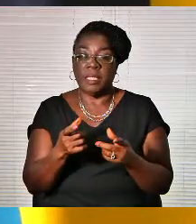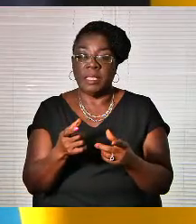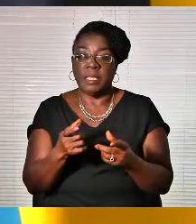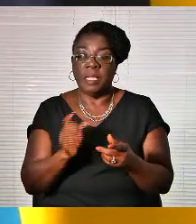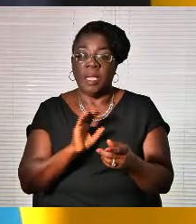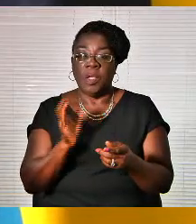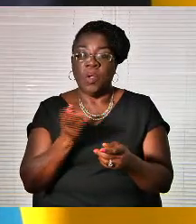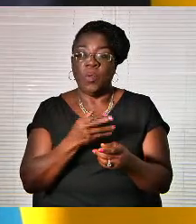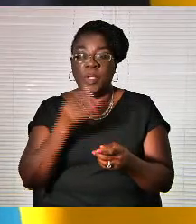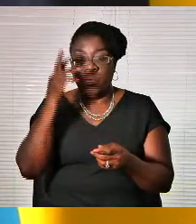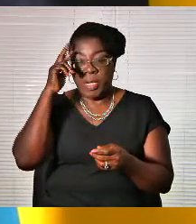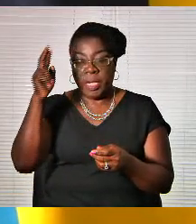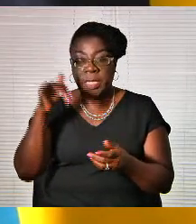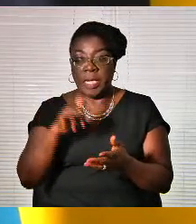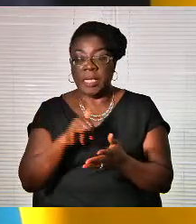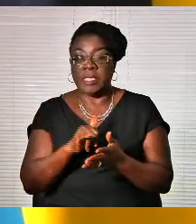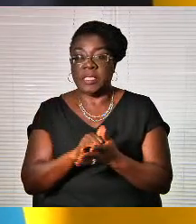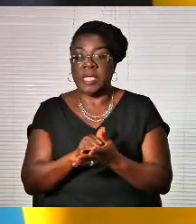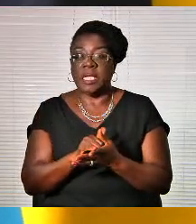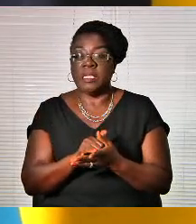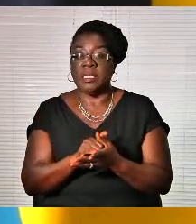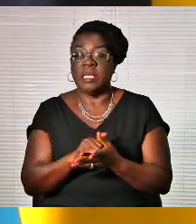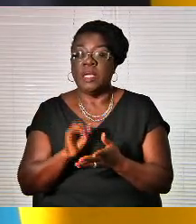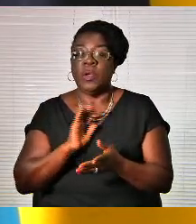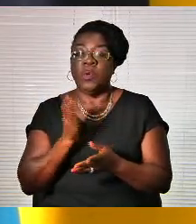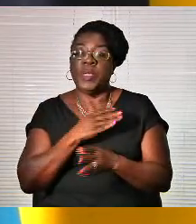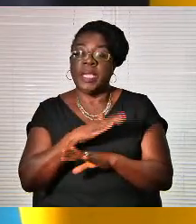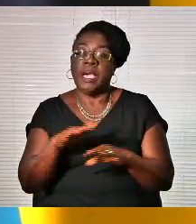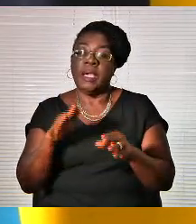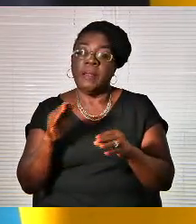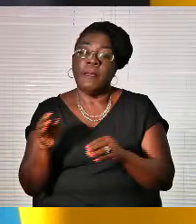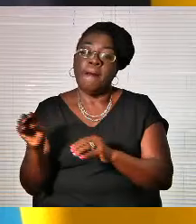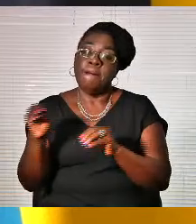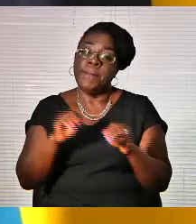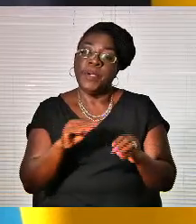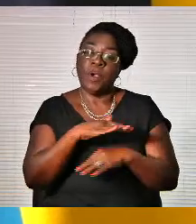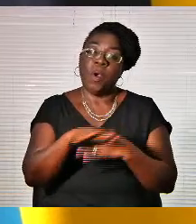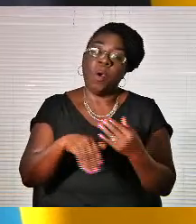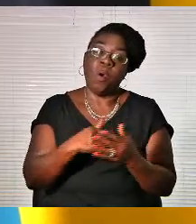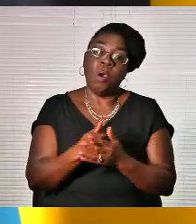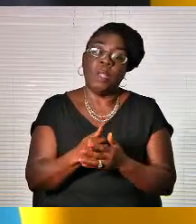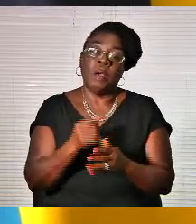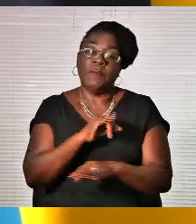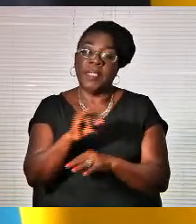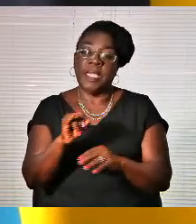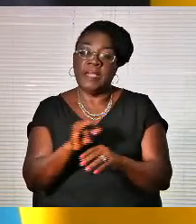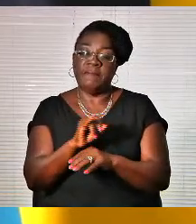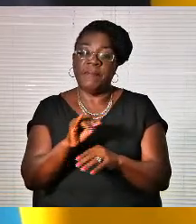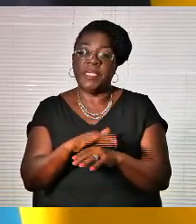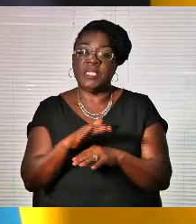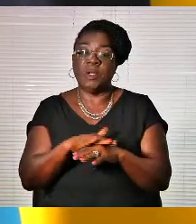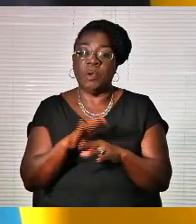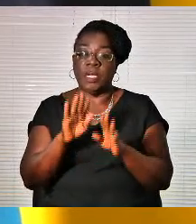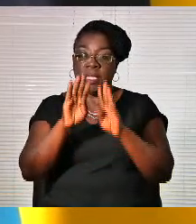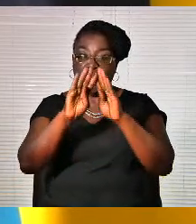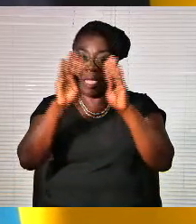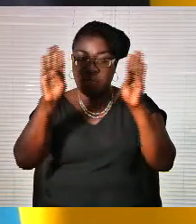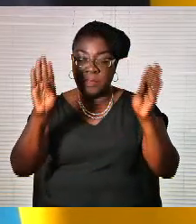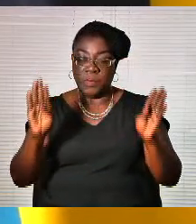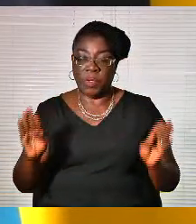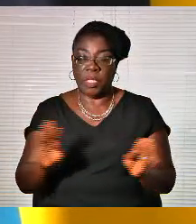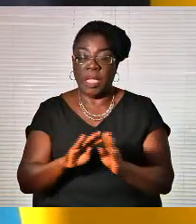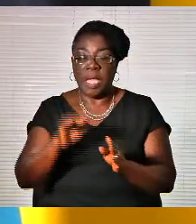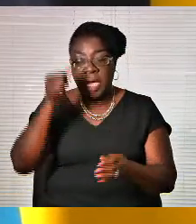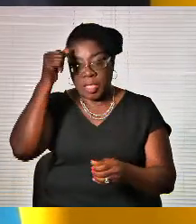We recognize that our situation is such that we have many islands, and I believe you may recall